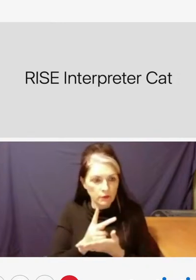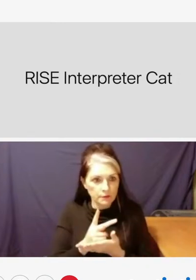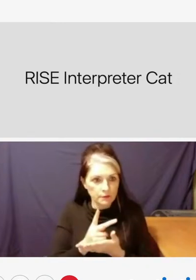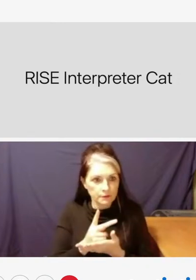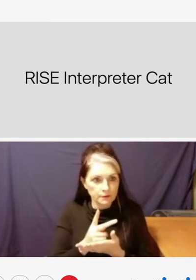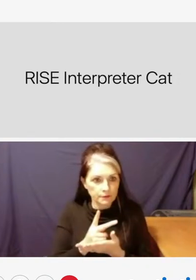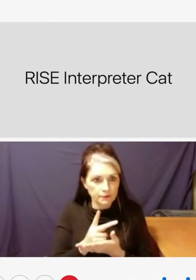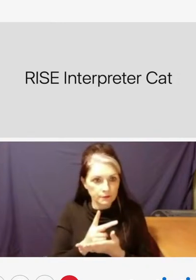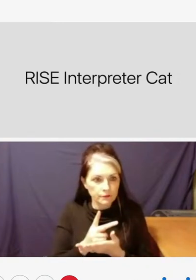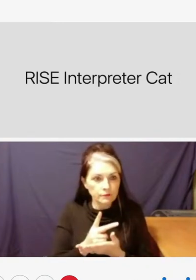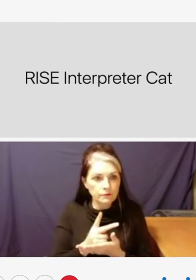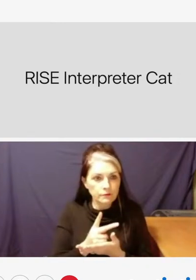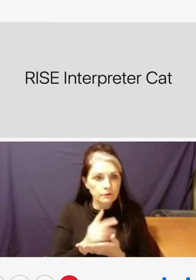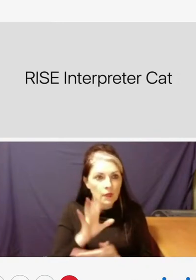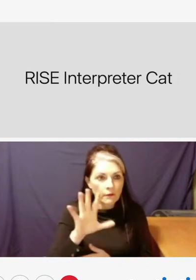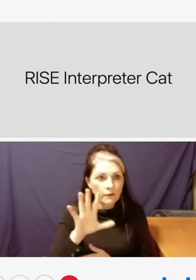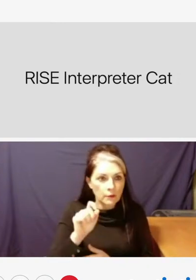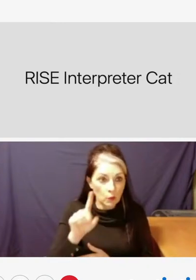5.1